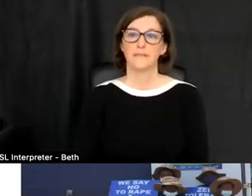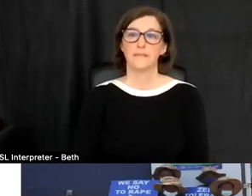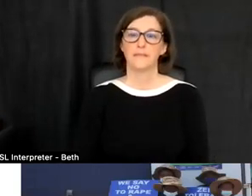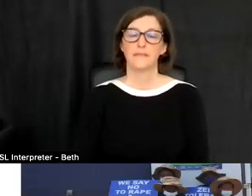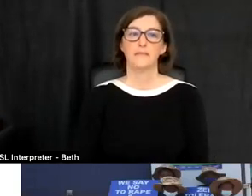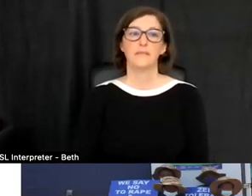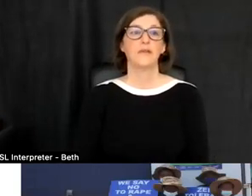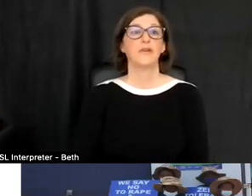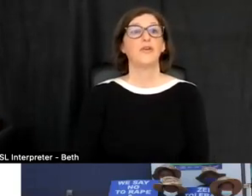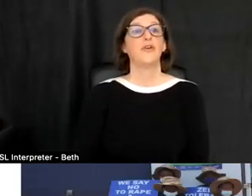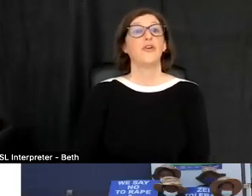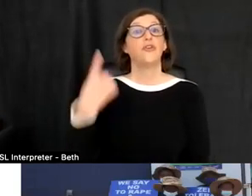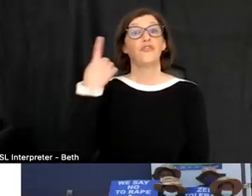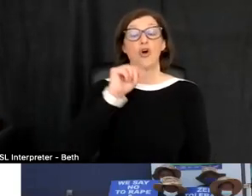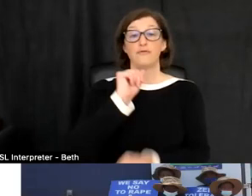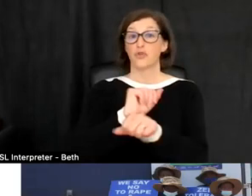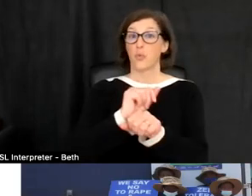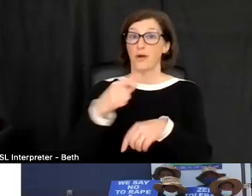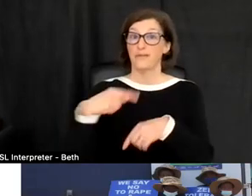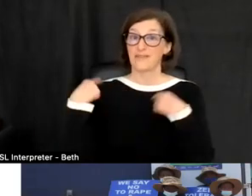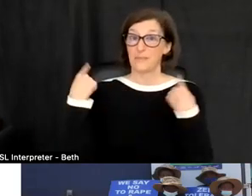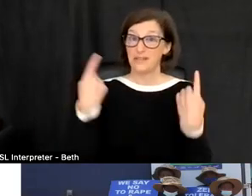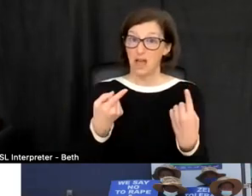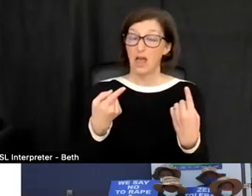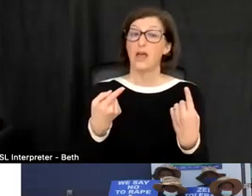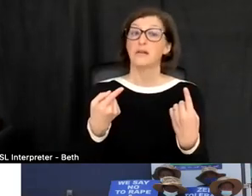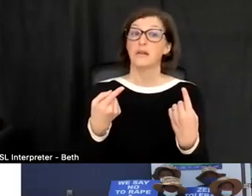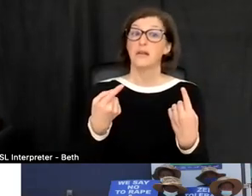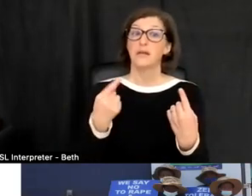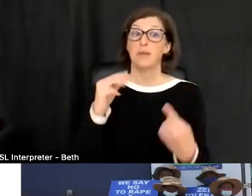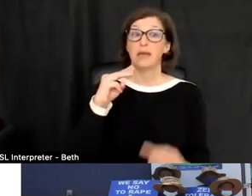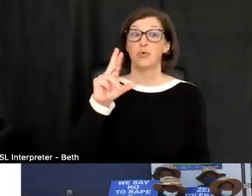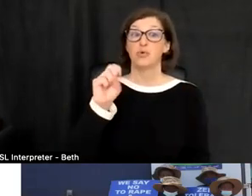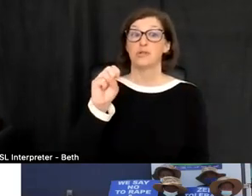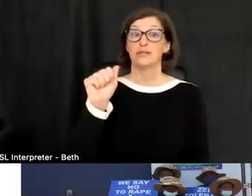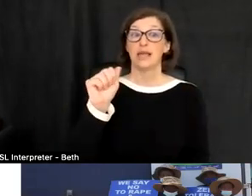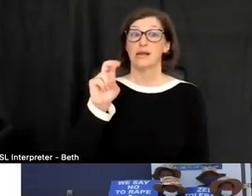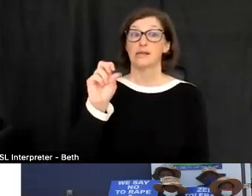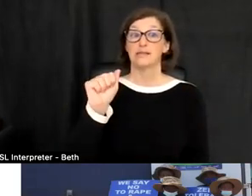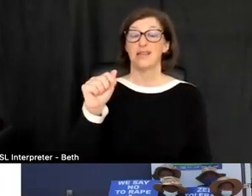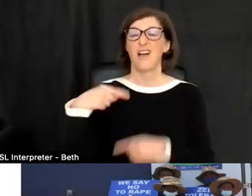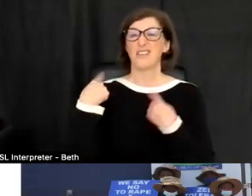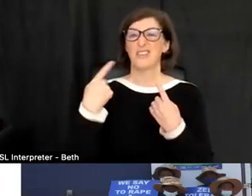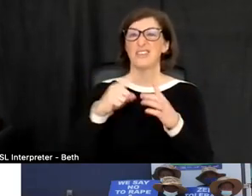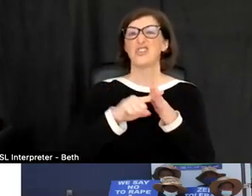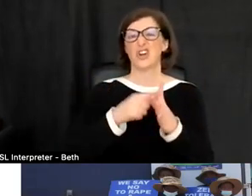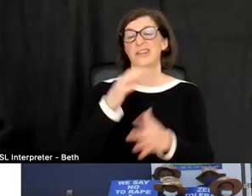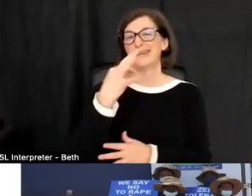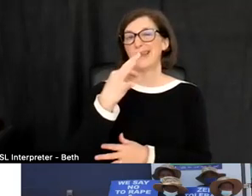So in terms of the work that has been done or that is being done by MHPSS over the years since